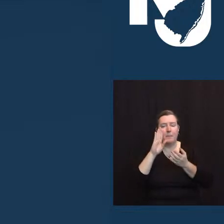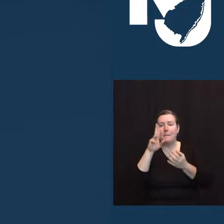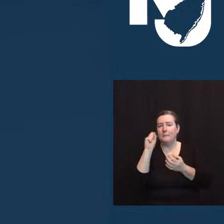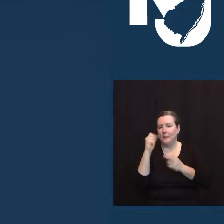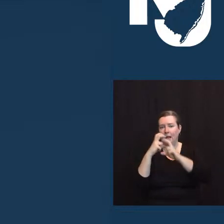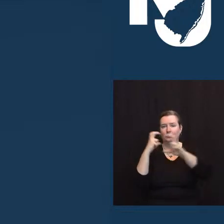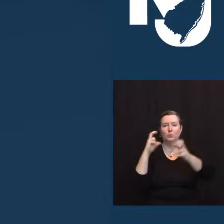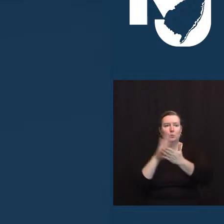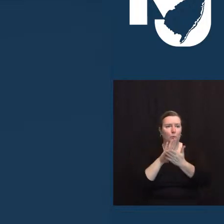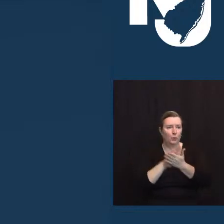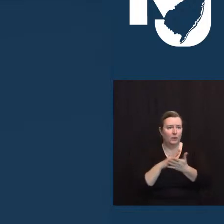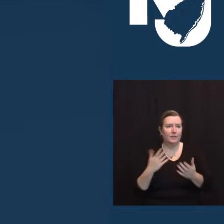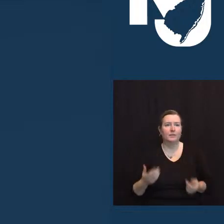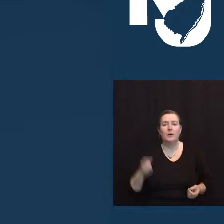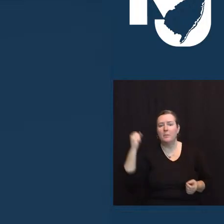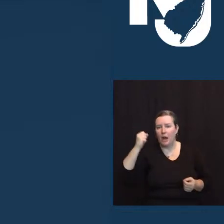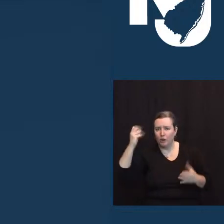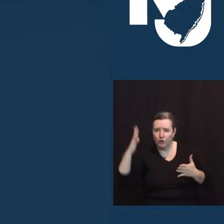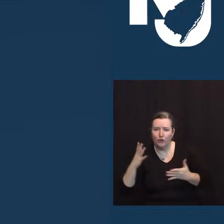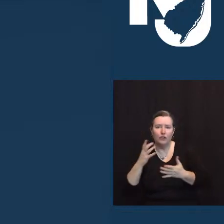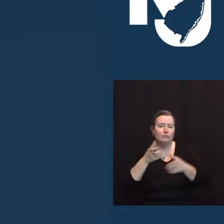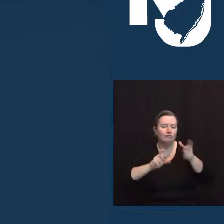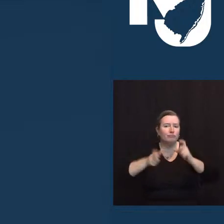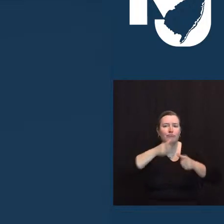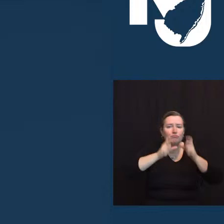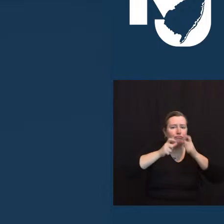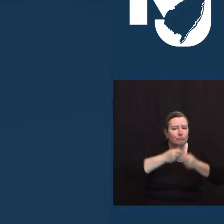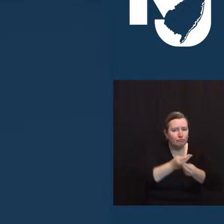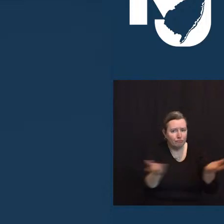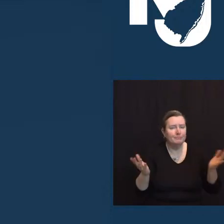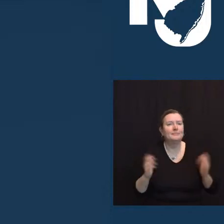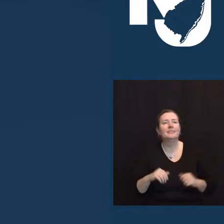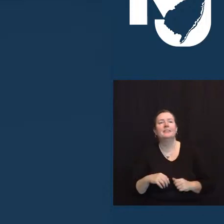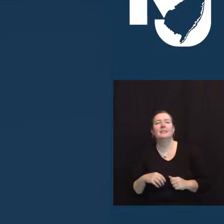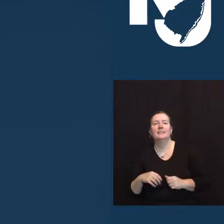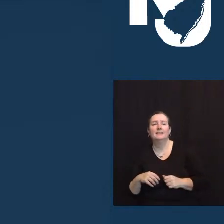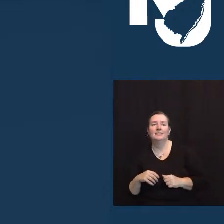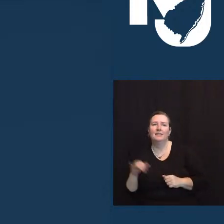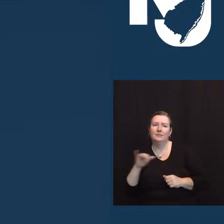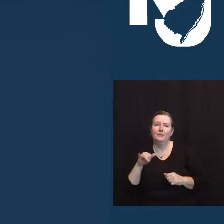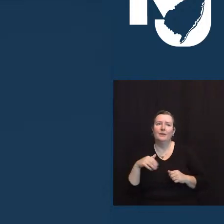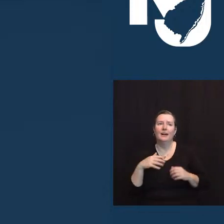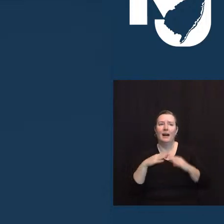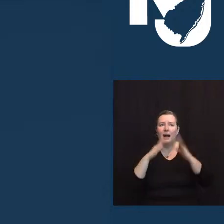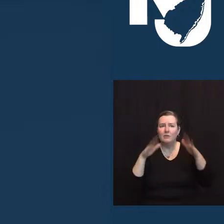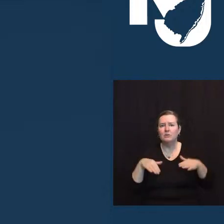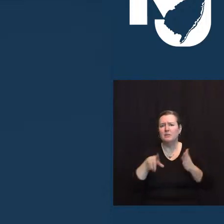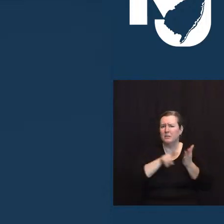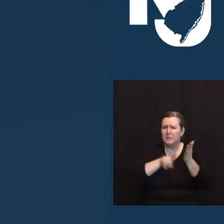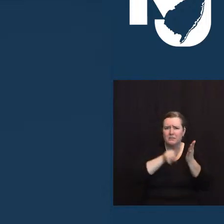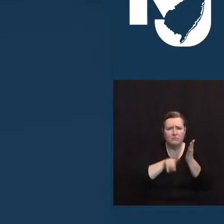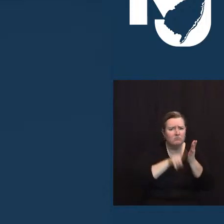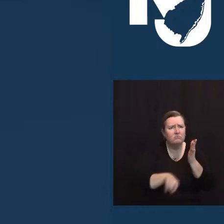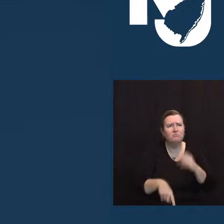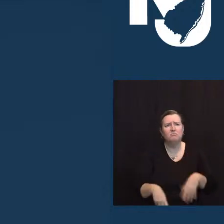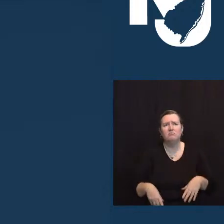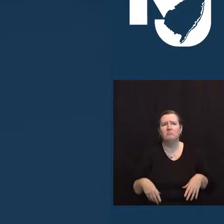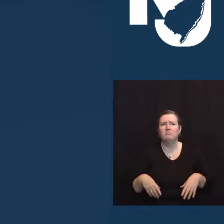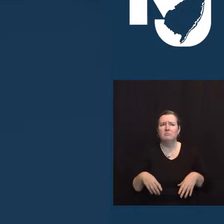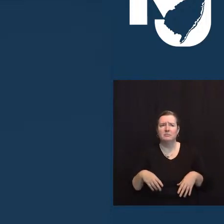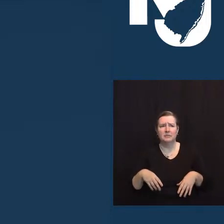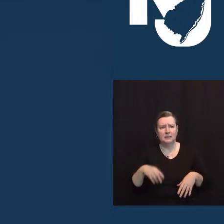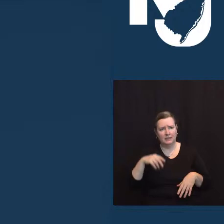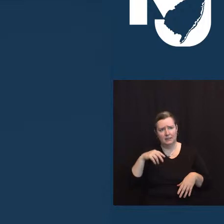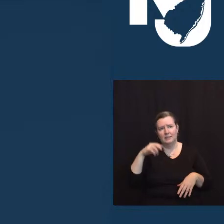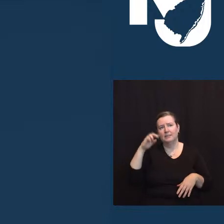works supervisor, code enforcement officer, and housing inspector. He was a scoutmaster for local Boy Scouts and dressed as